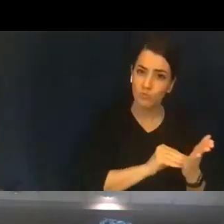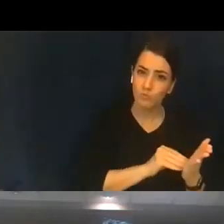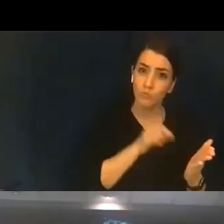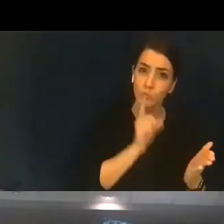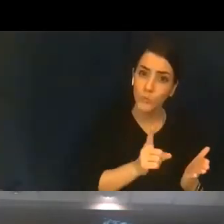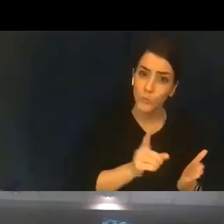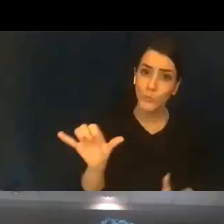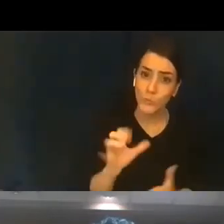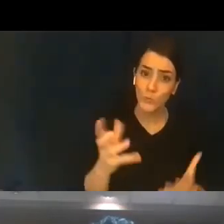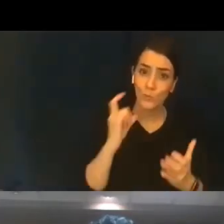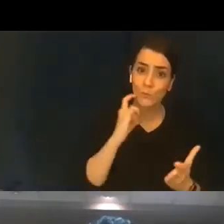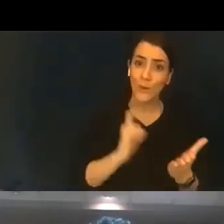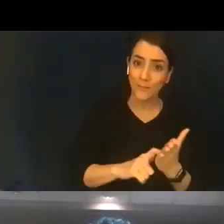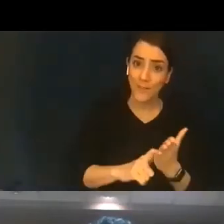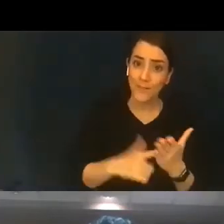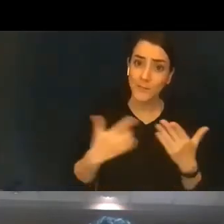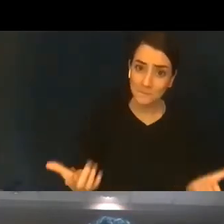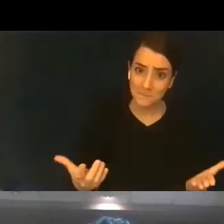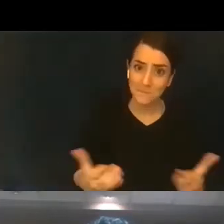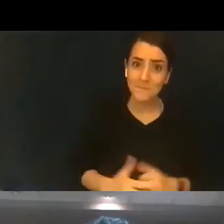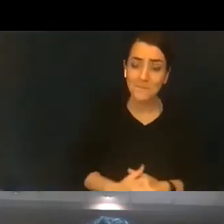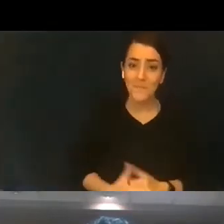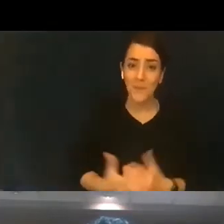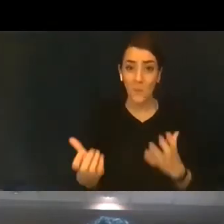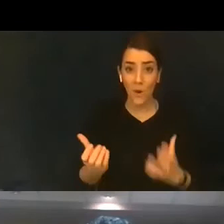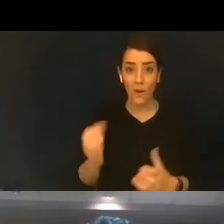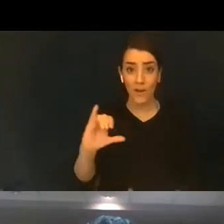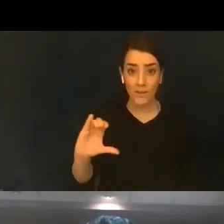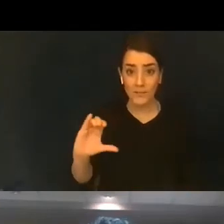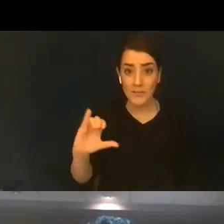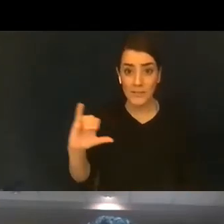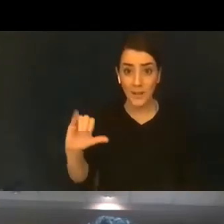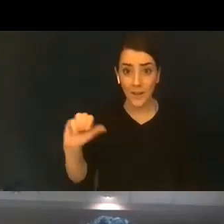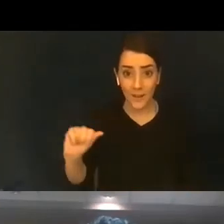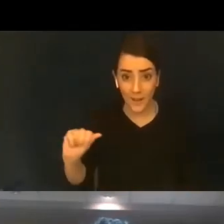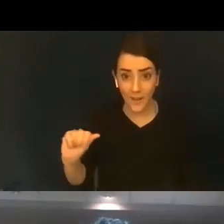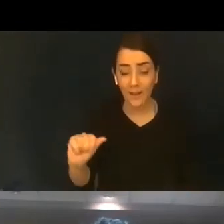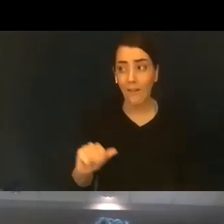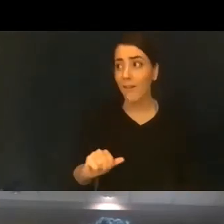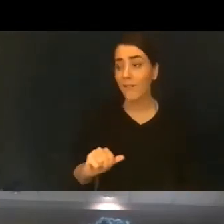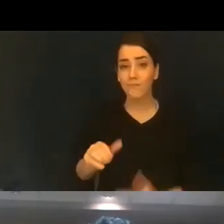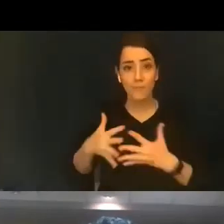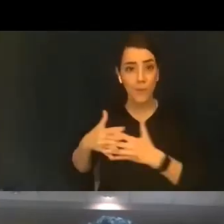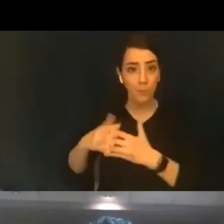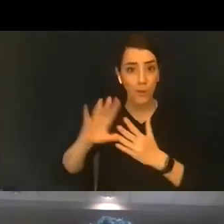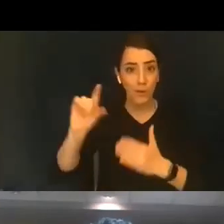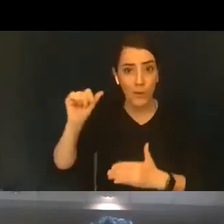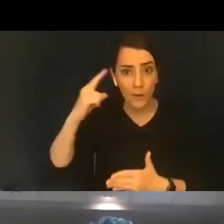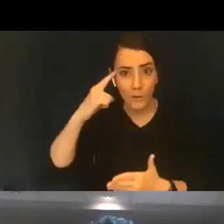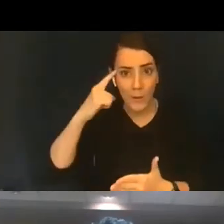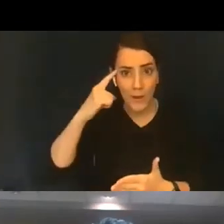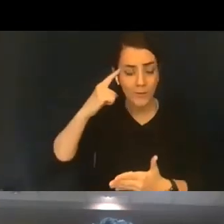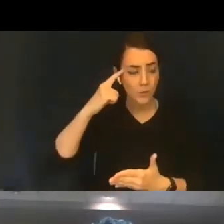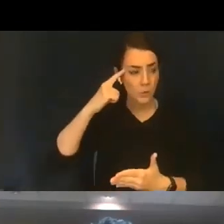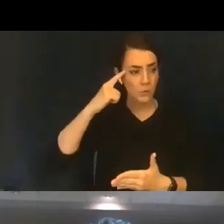CIA and the American government. They wanted to really affirm the authenticity of